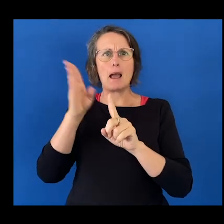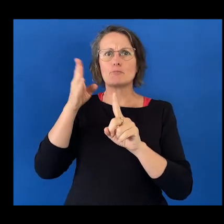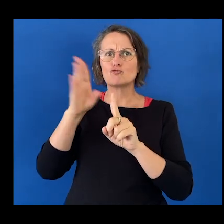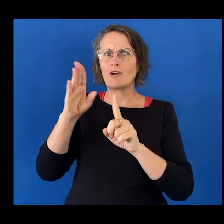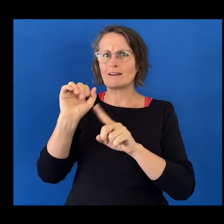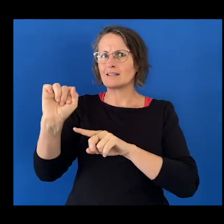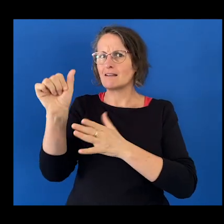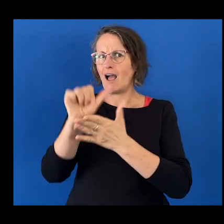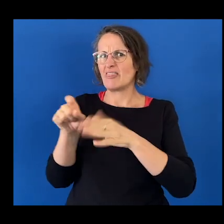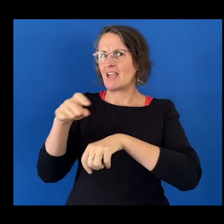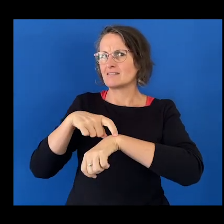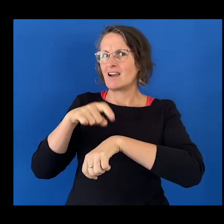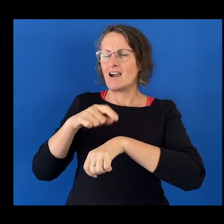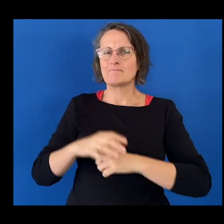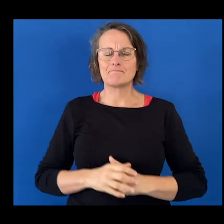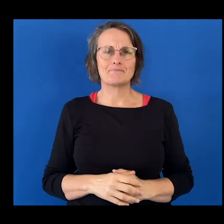abstract. He's